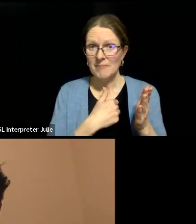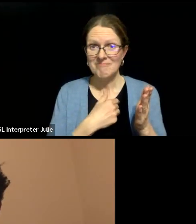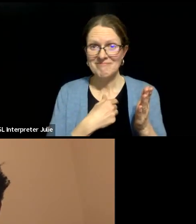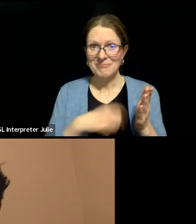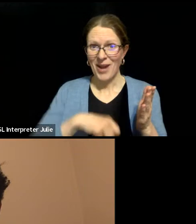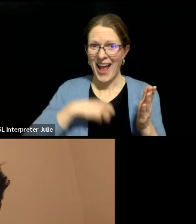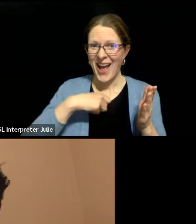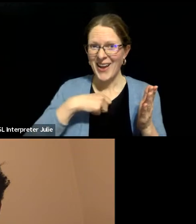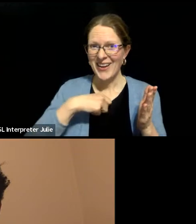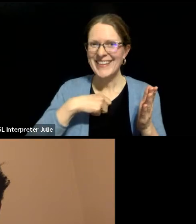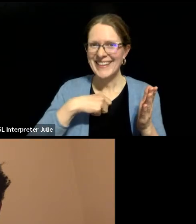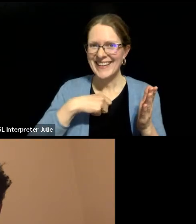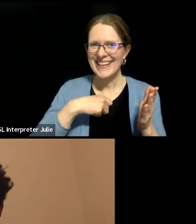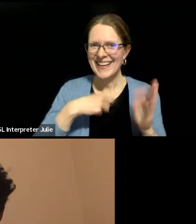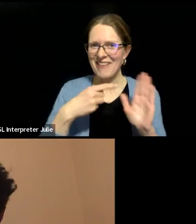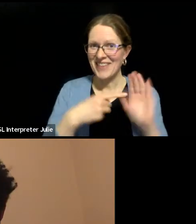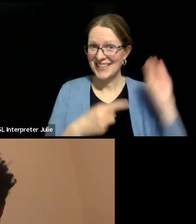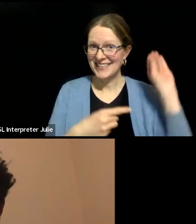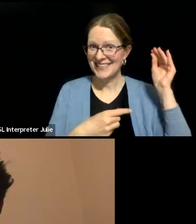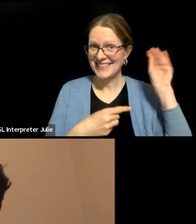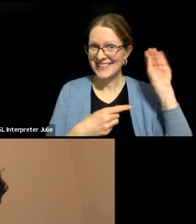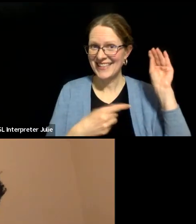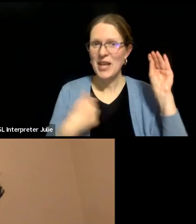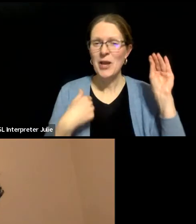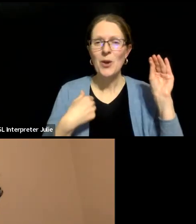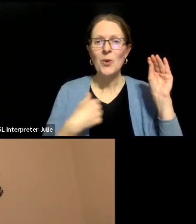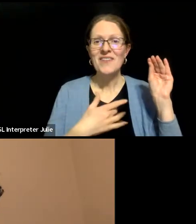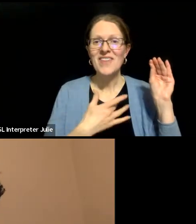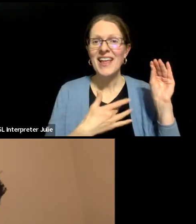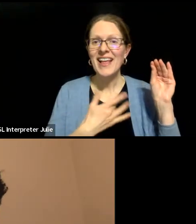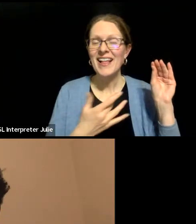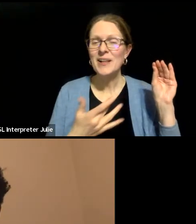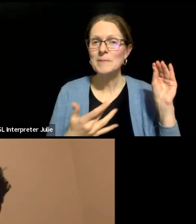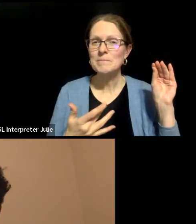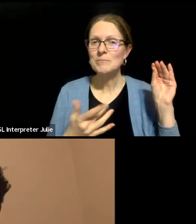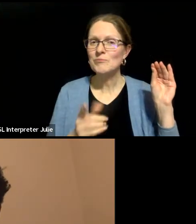this creation. It's something that we feel